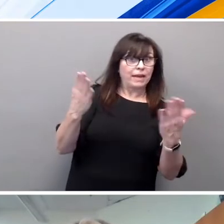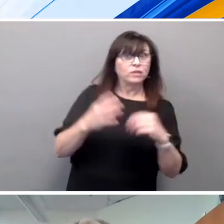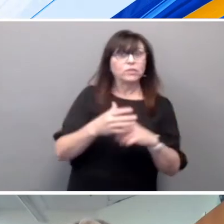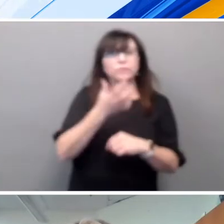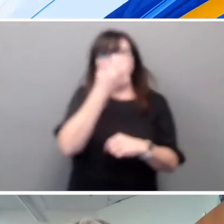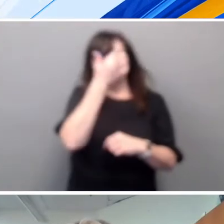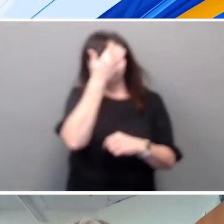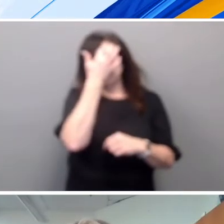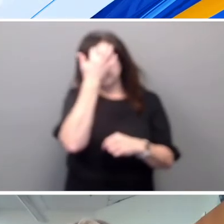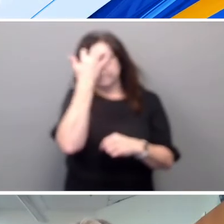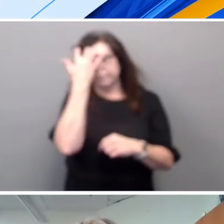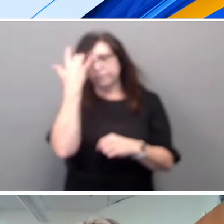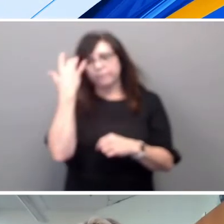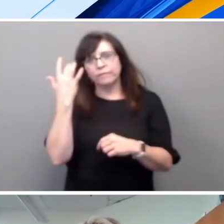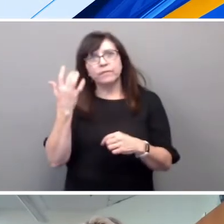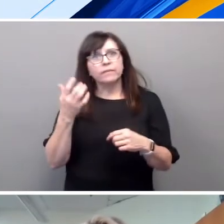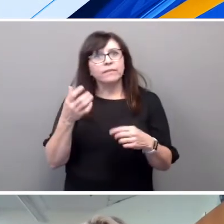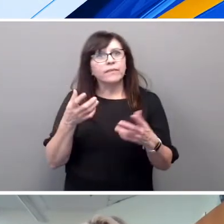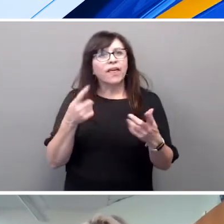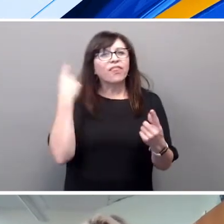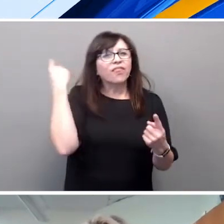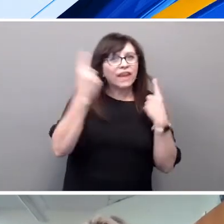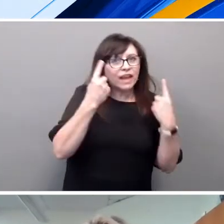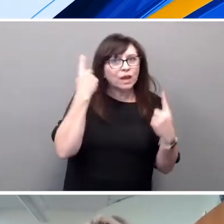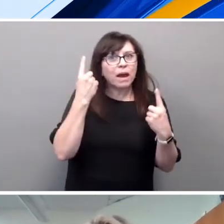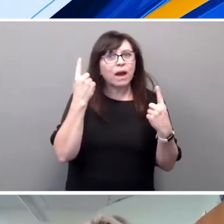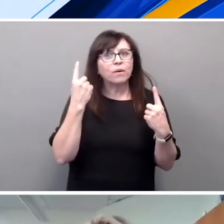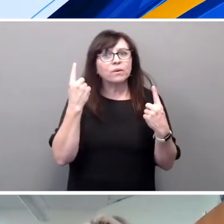And I would say, think about